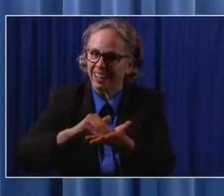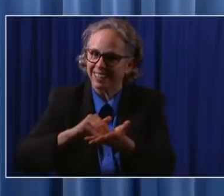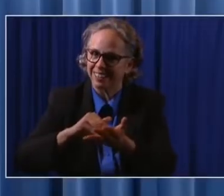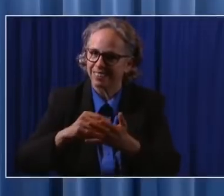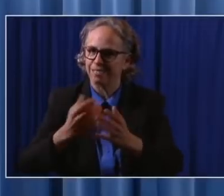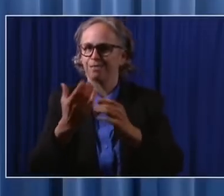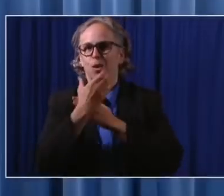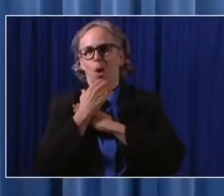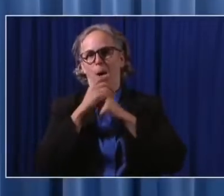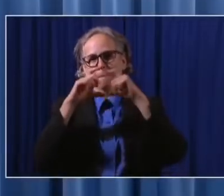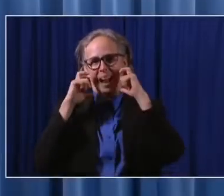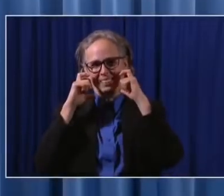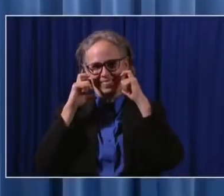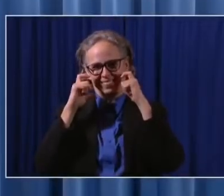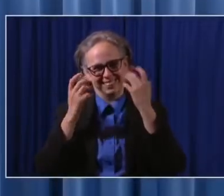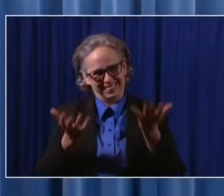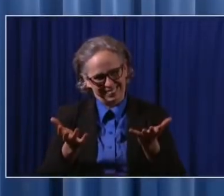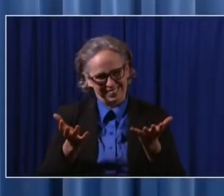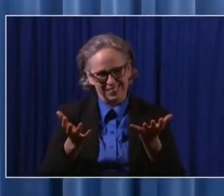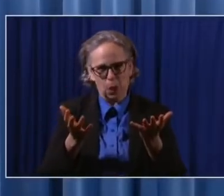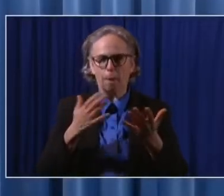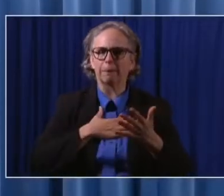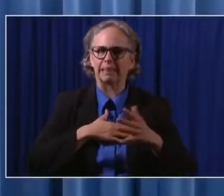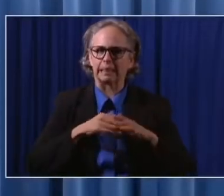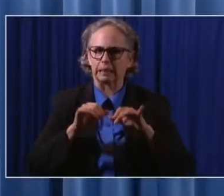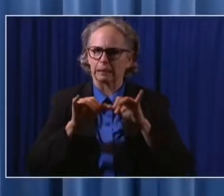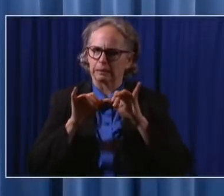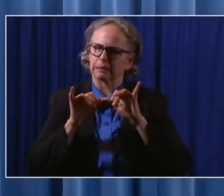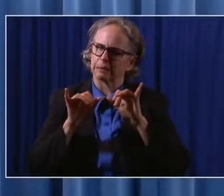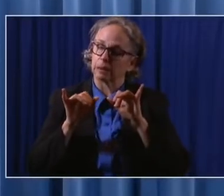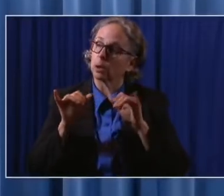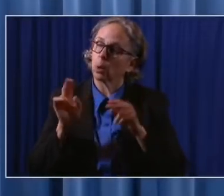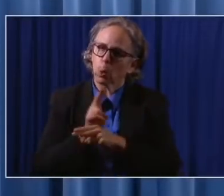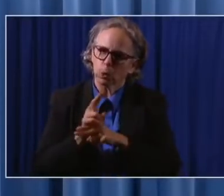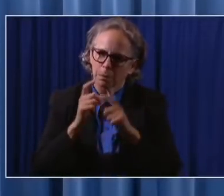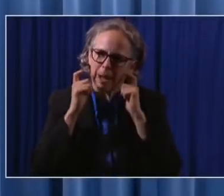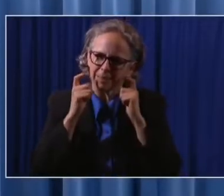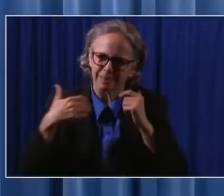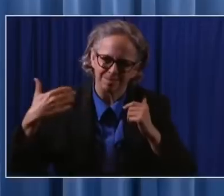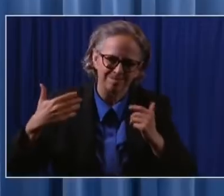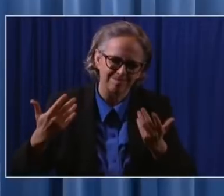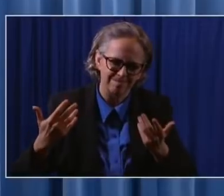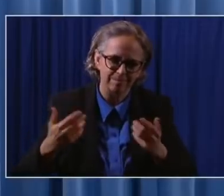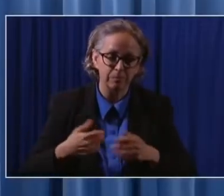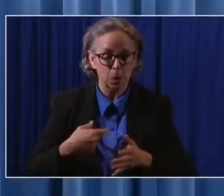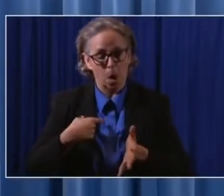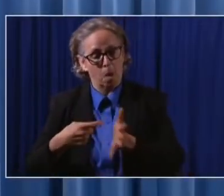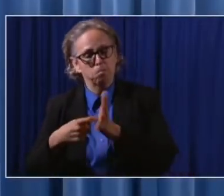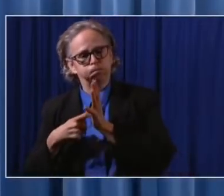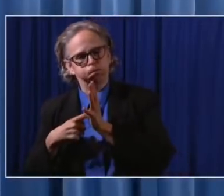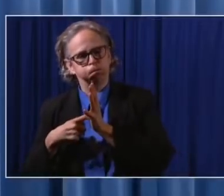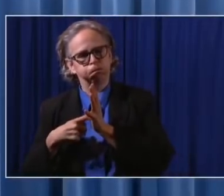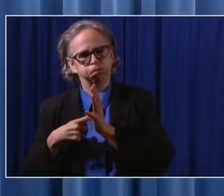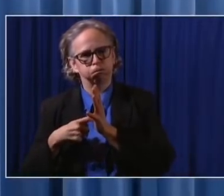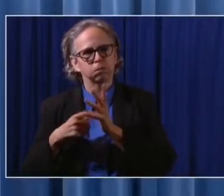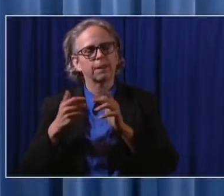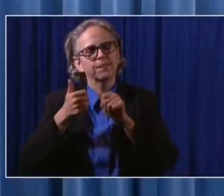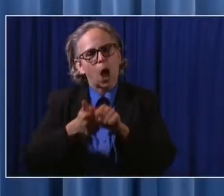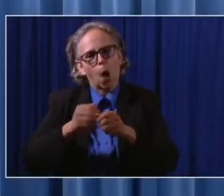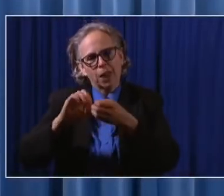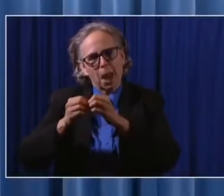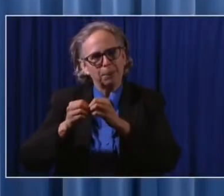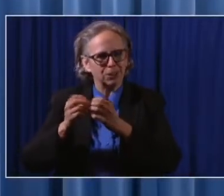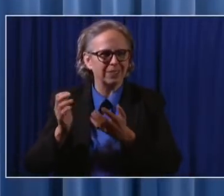and continue to mask up. But we're going to call it like the numbers are, and we're going to inform people where those